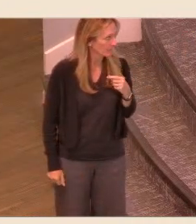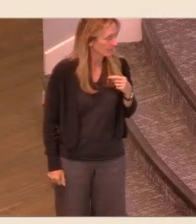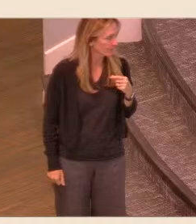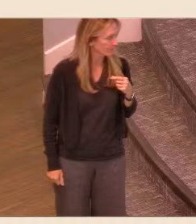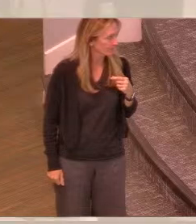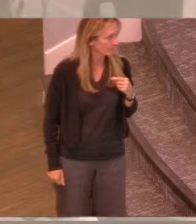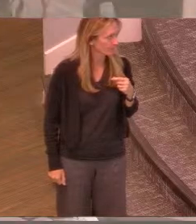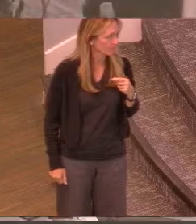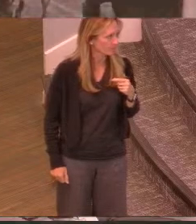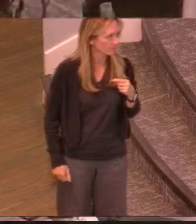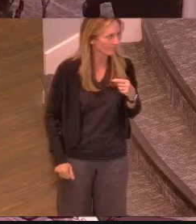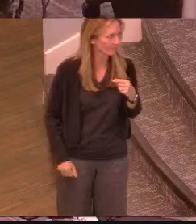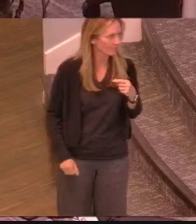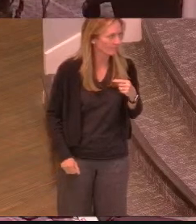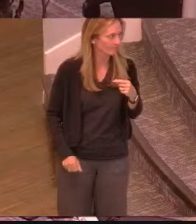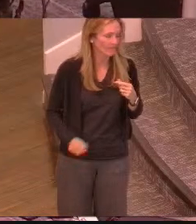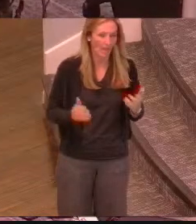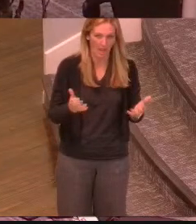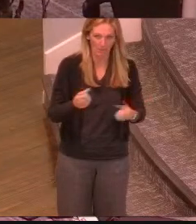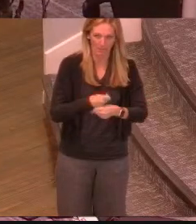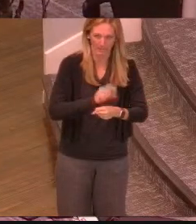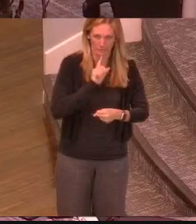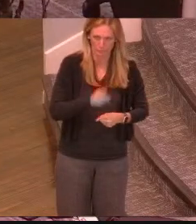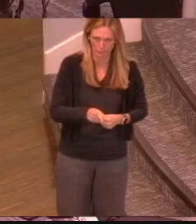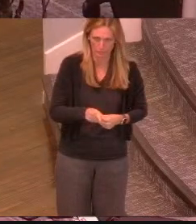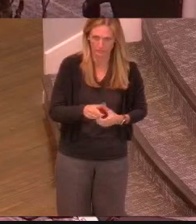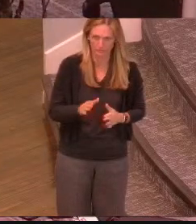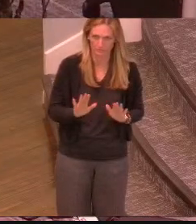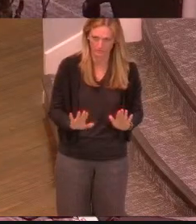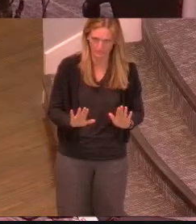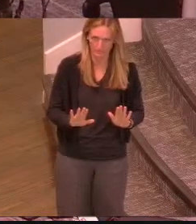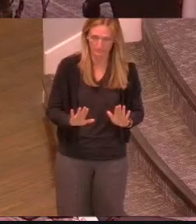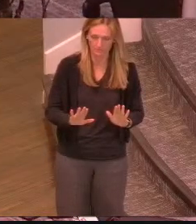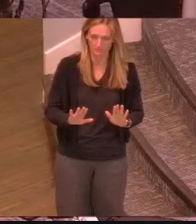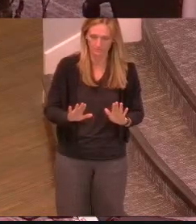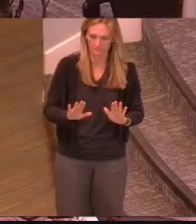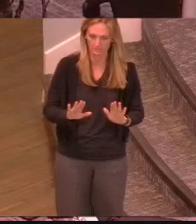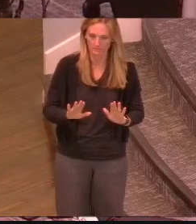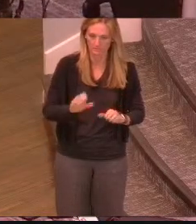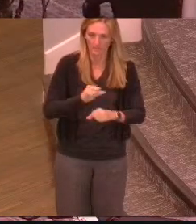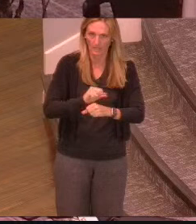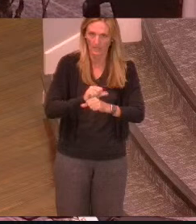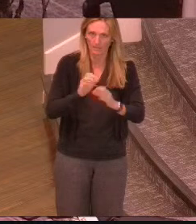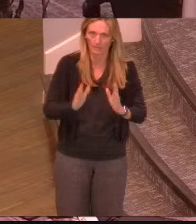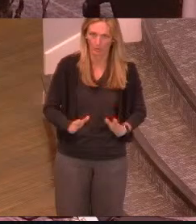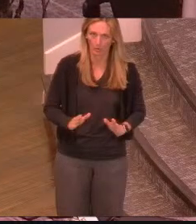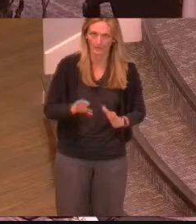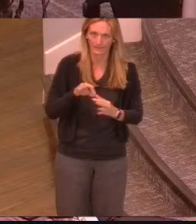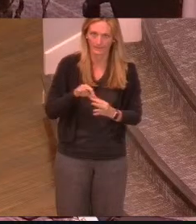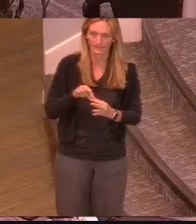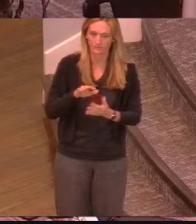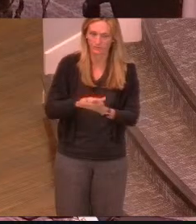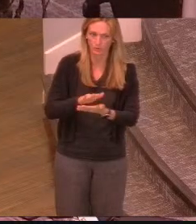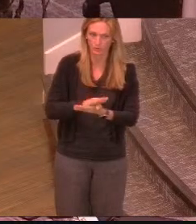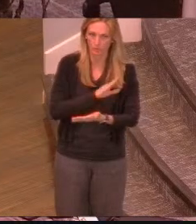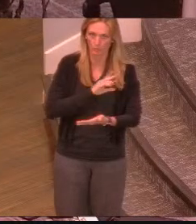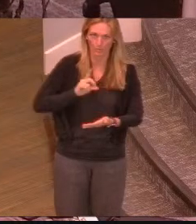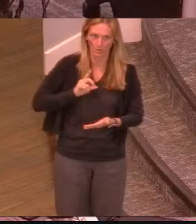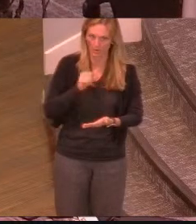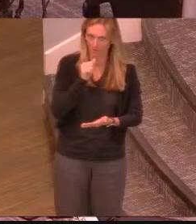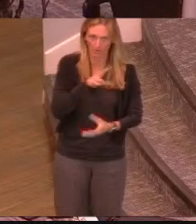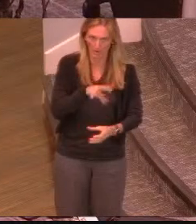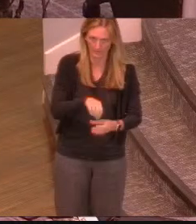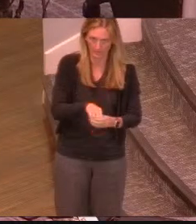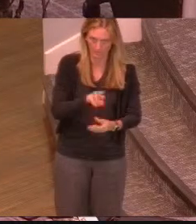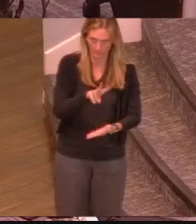I just want to make sure that the school board employees aren't not included on this 2,000. We have not included them, yes.